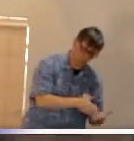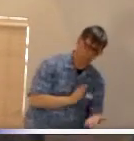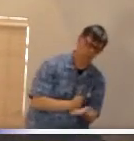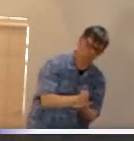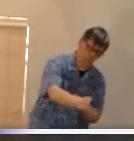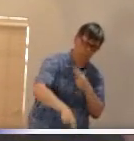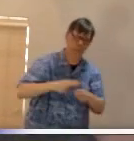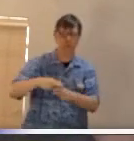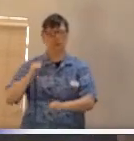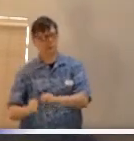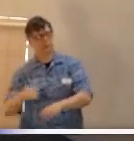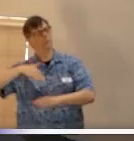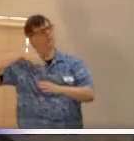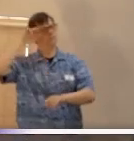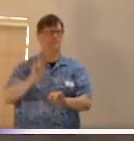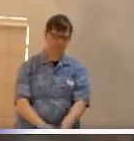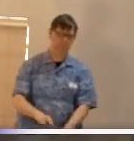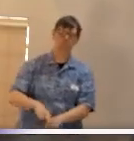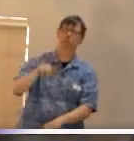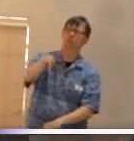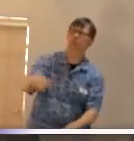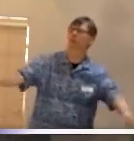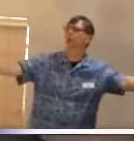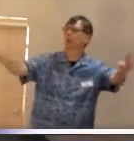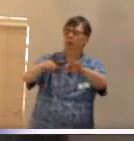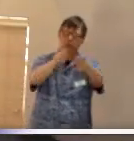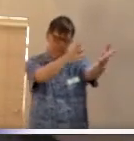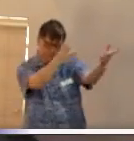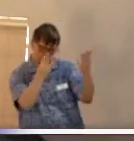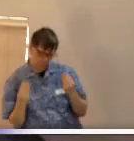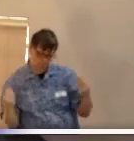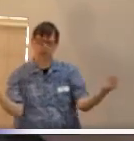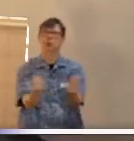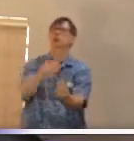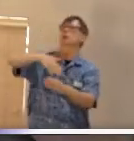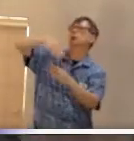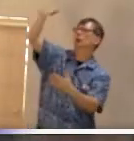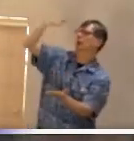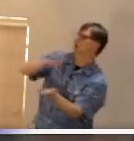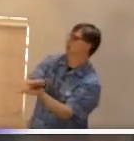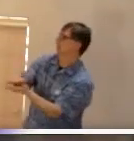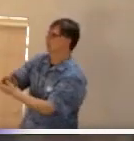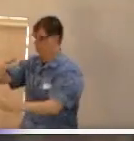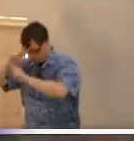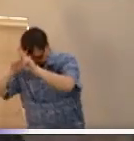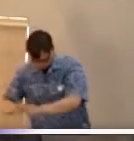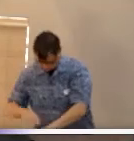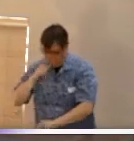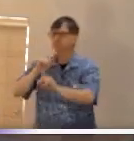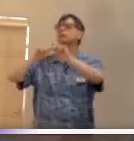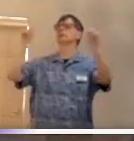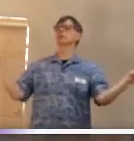little more pep in your step. You start to attract higher vibrational teachings. You start to discover different